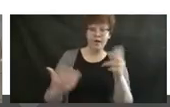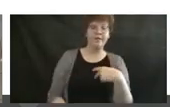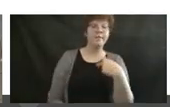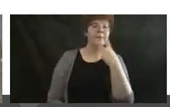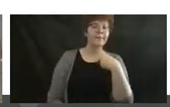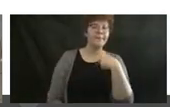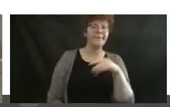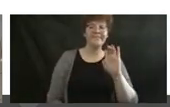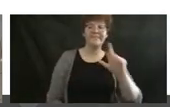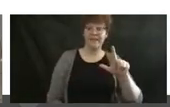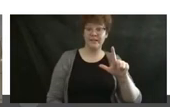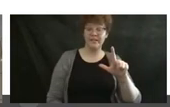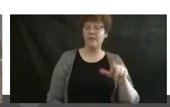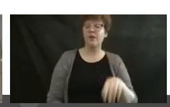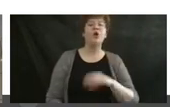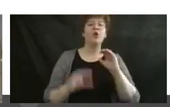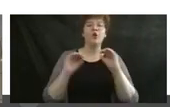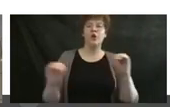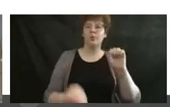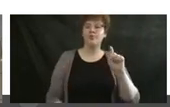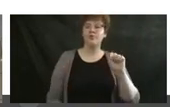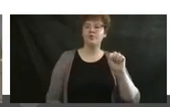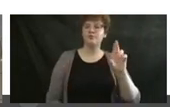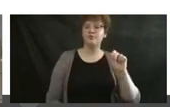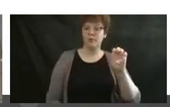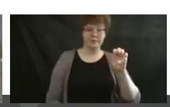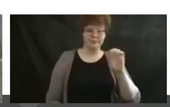no stroke. And now what I'm gonna do is I'm gonna make